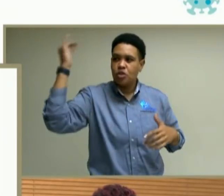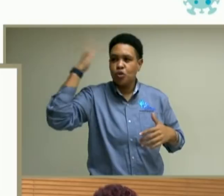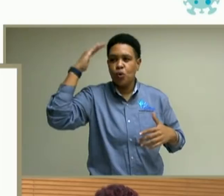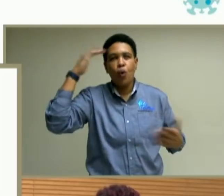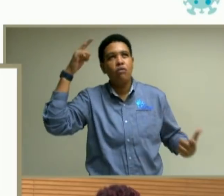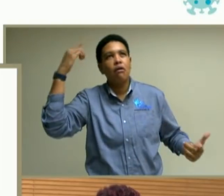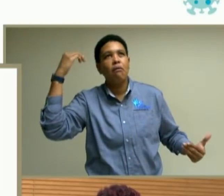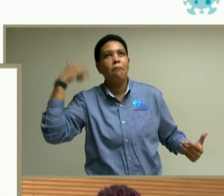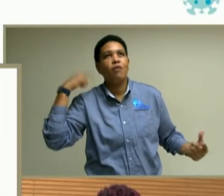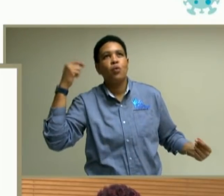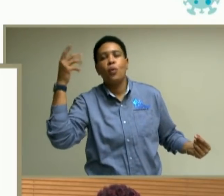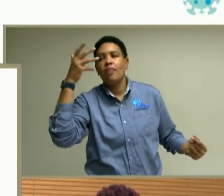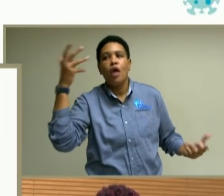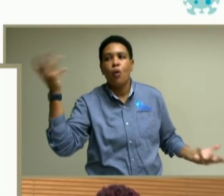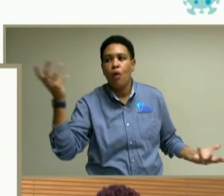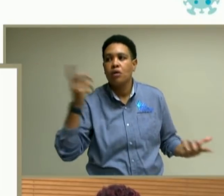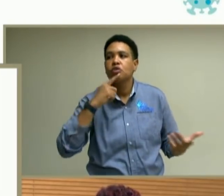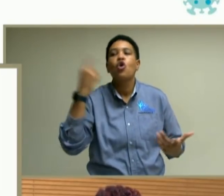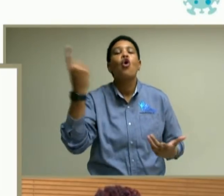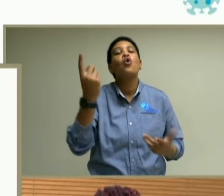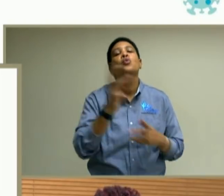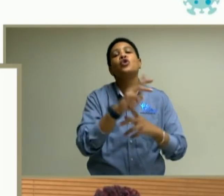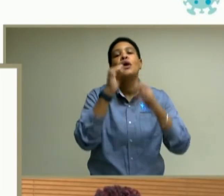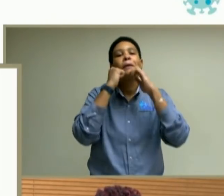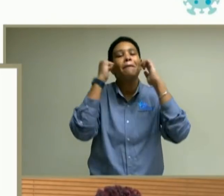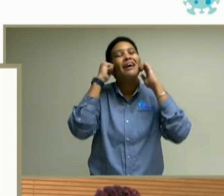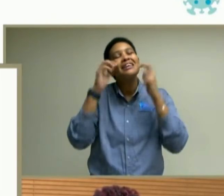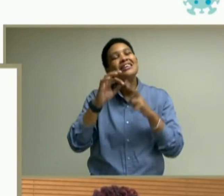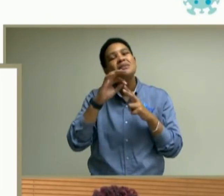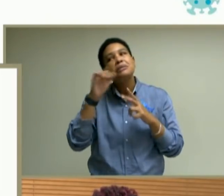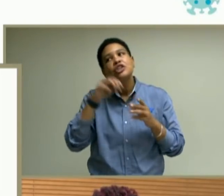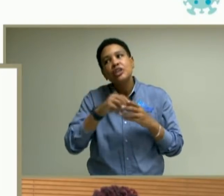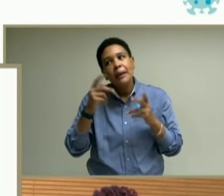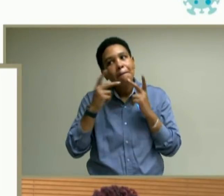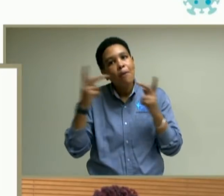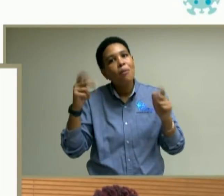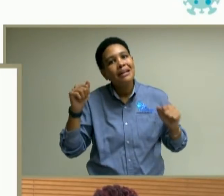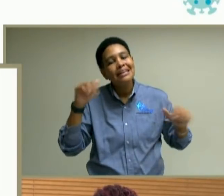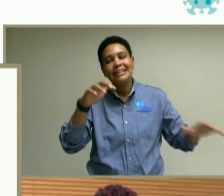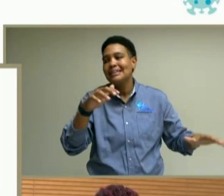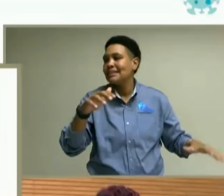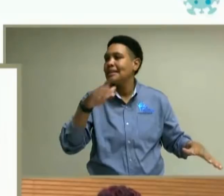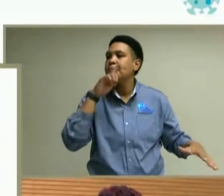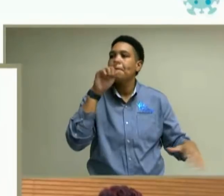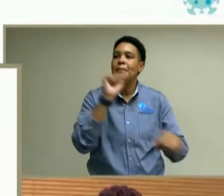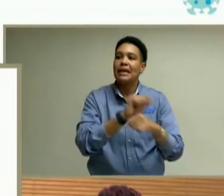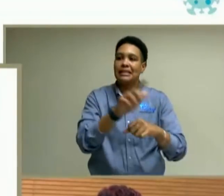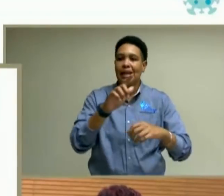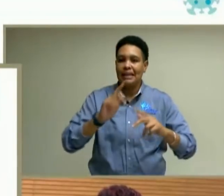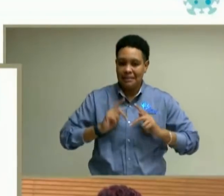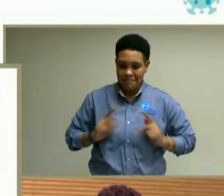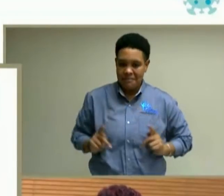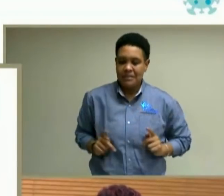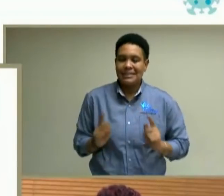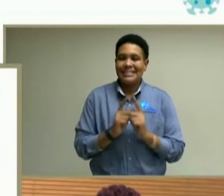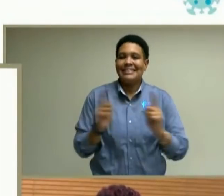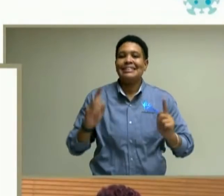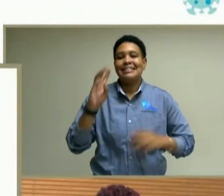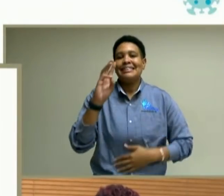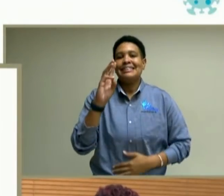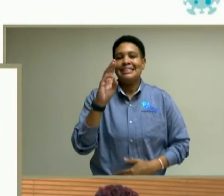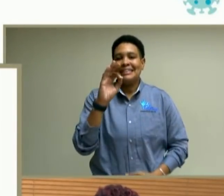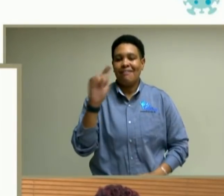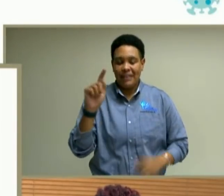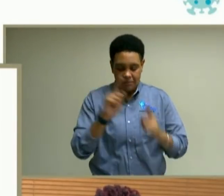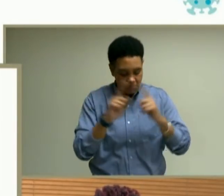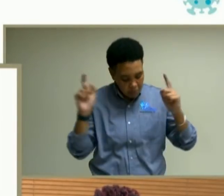is expected. Always wear your mask, especially in public settings, maintaining your physical distance of 6 feet